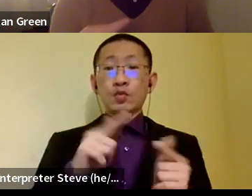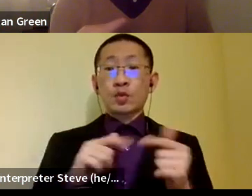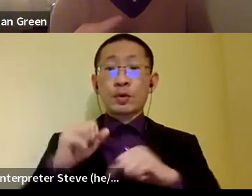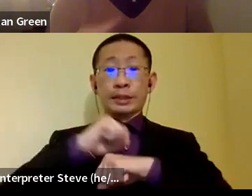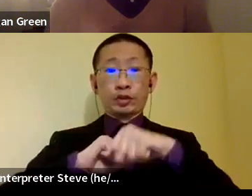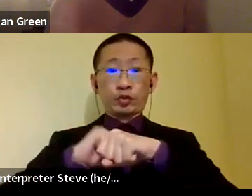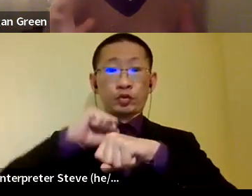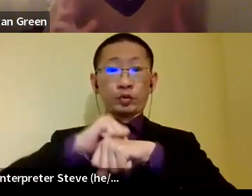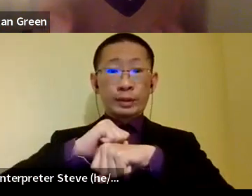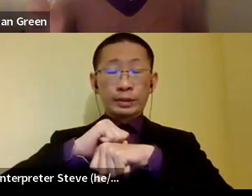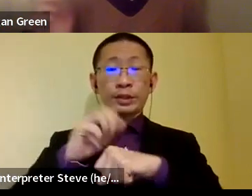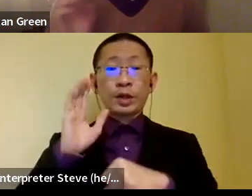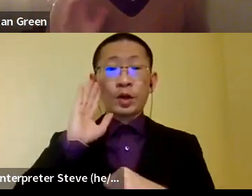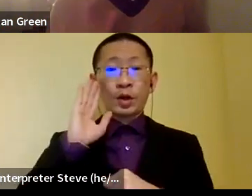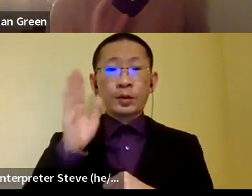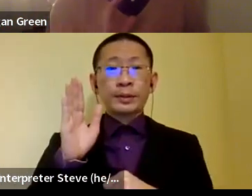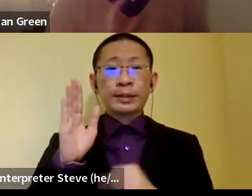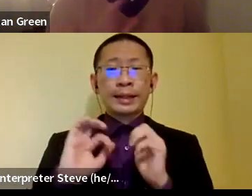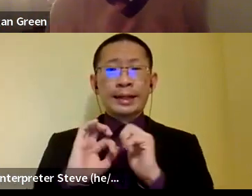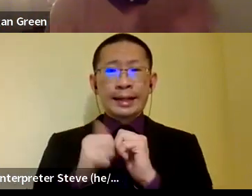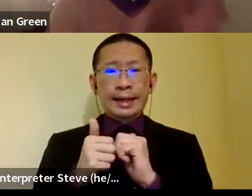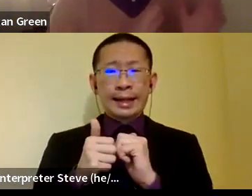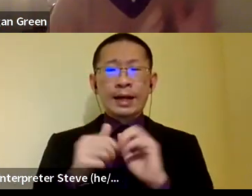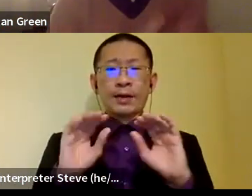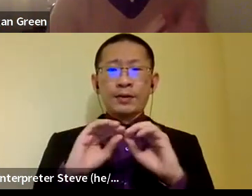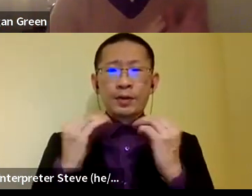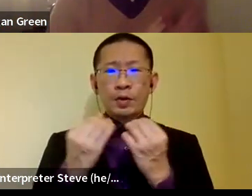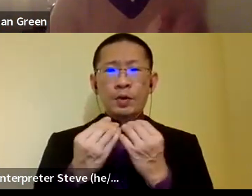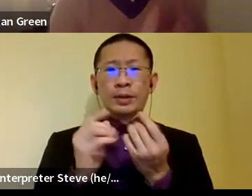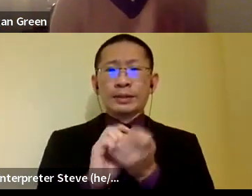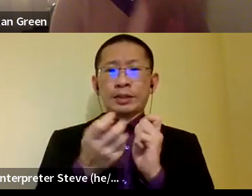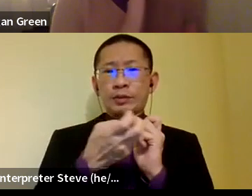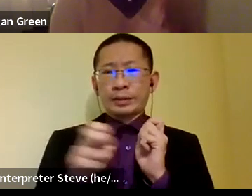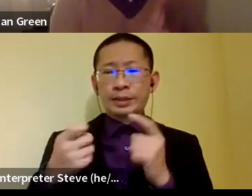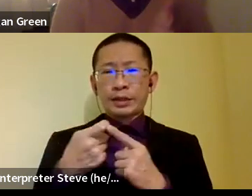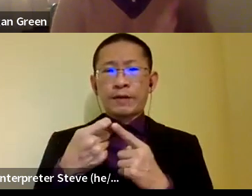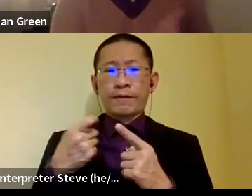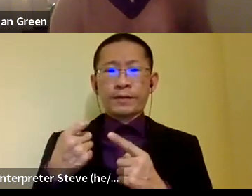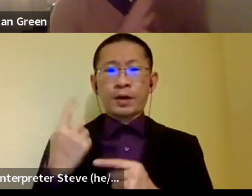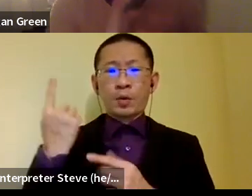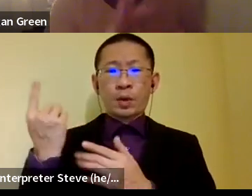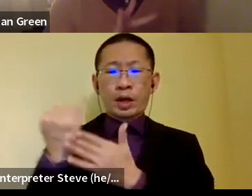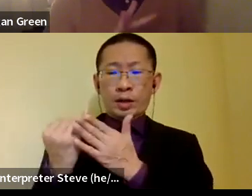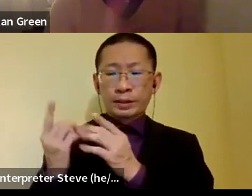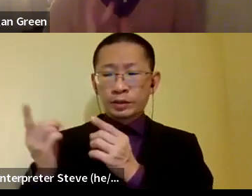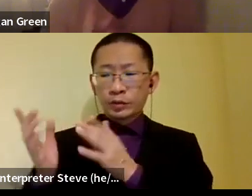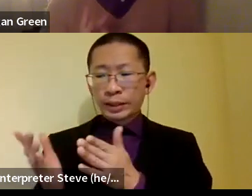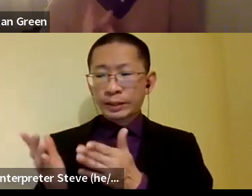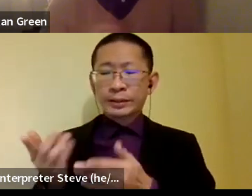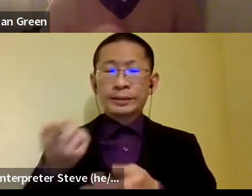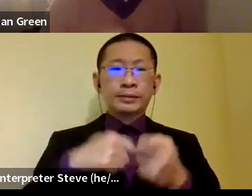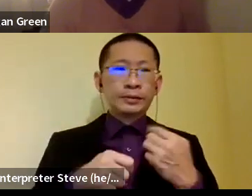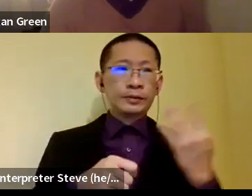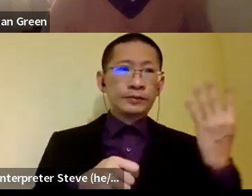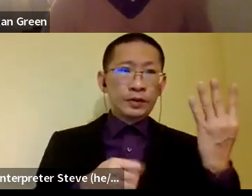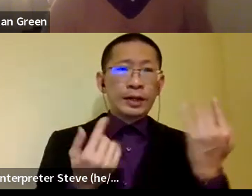structure was sort of like the way that the organization transitioned from one artistic director to four and now to